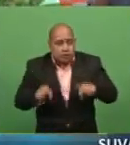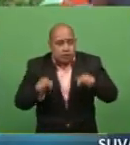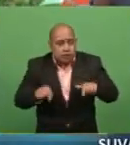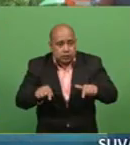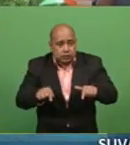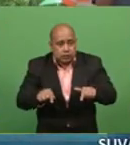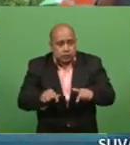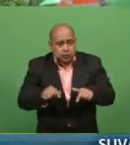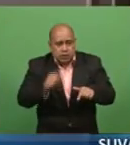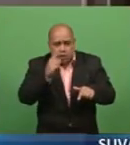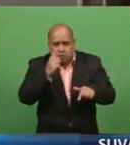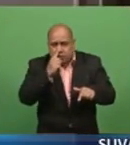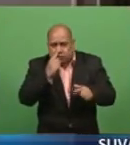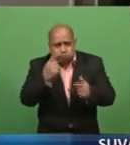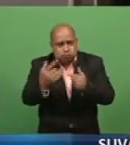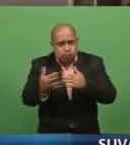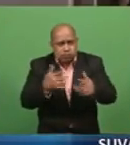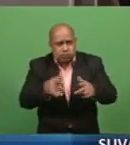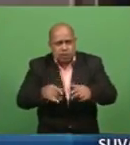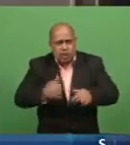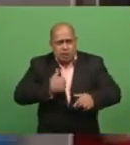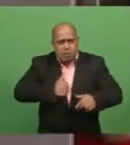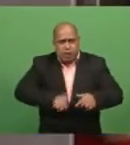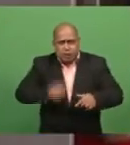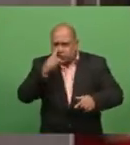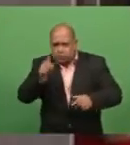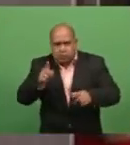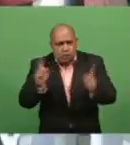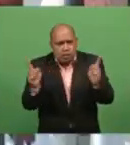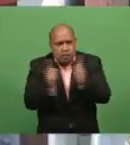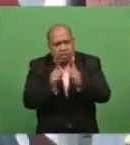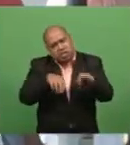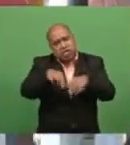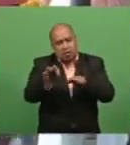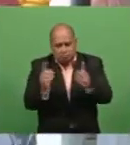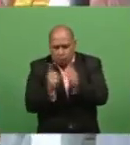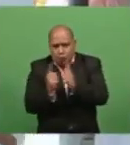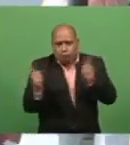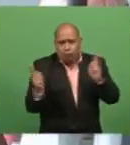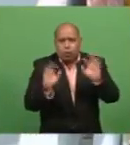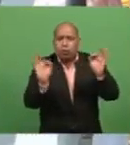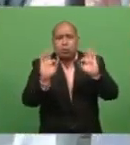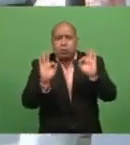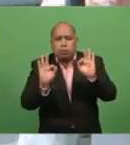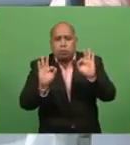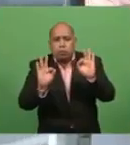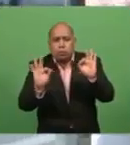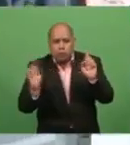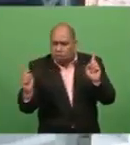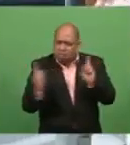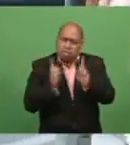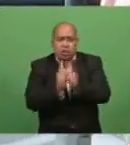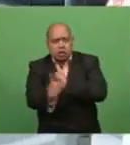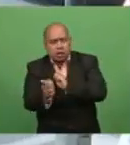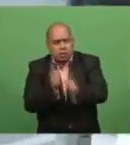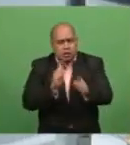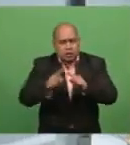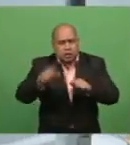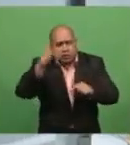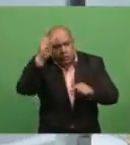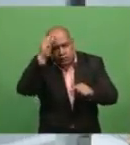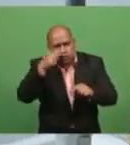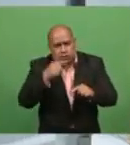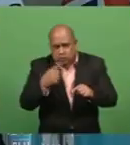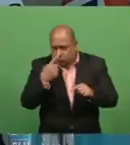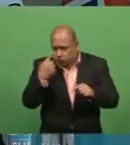authorities worried. No physical distancing and unnecessary movement. Too many Fijians behaving like COVID-19 isn't a danger to